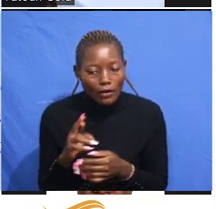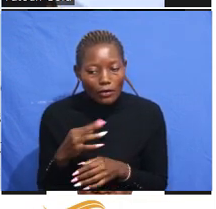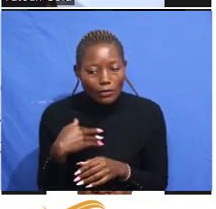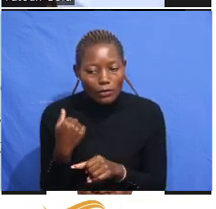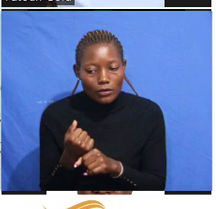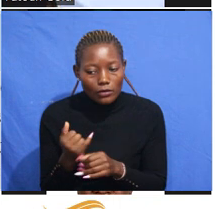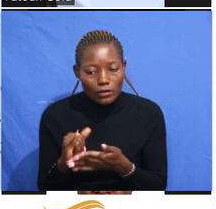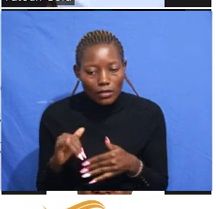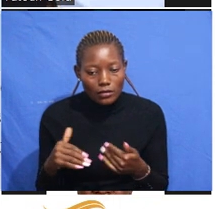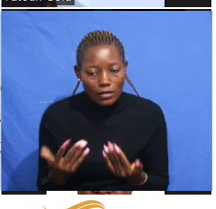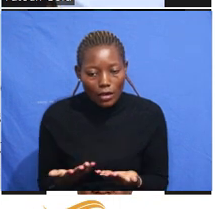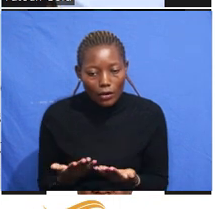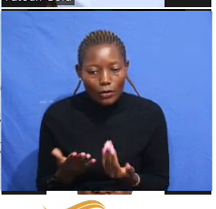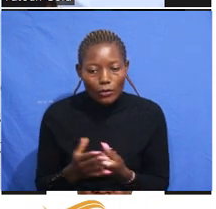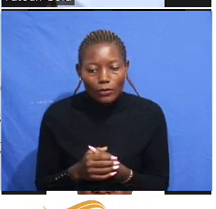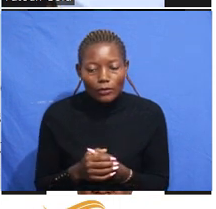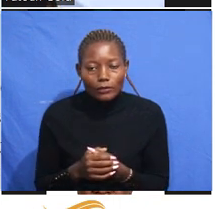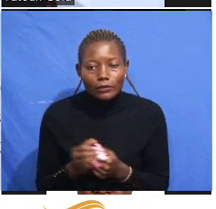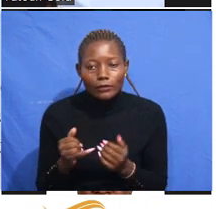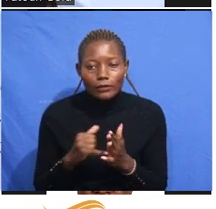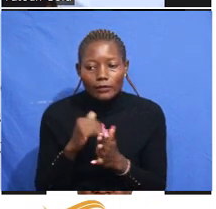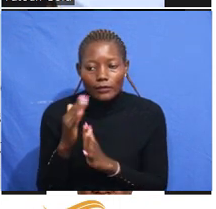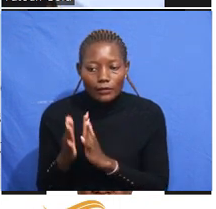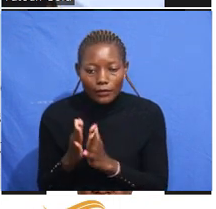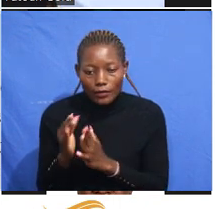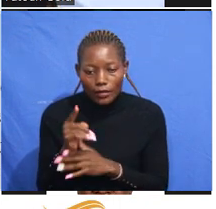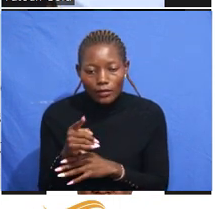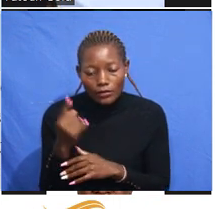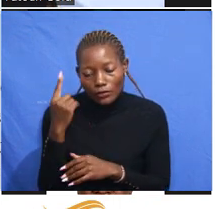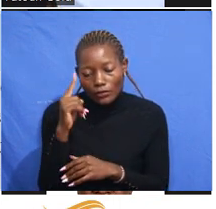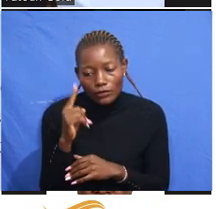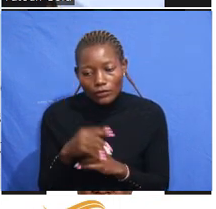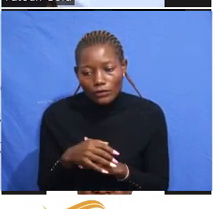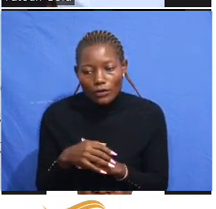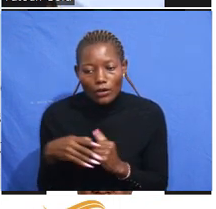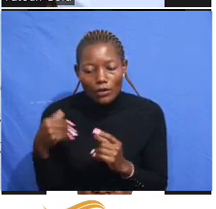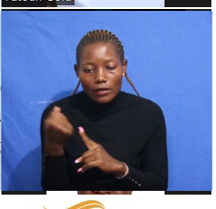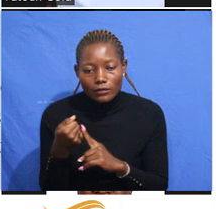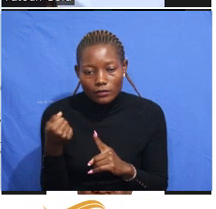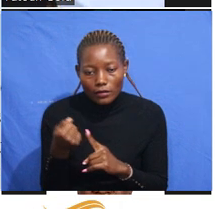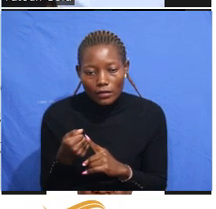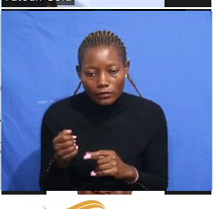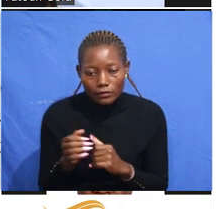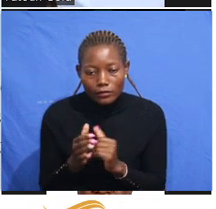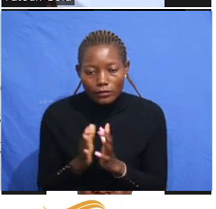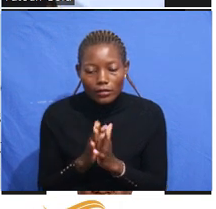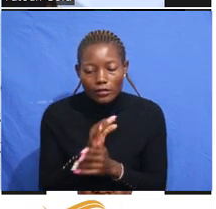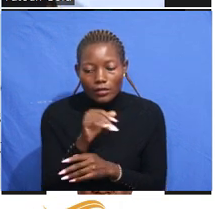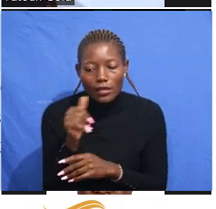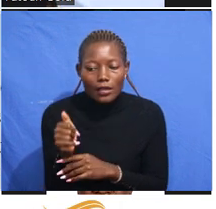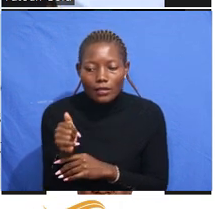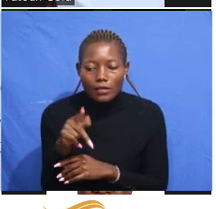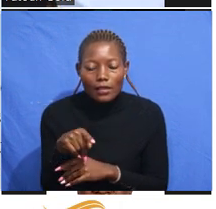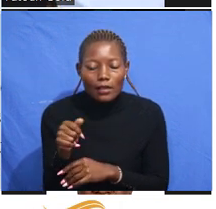the sympathetic division is helping out. It prepares you for emergencies. The parasympathetic division